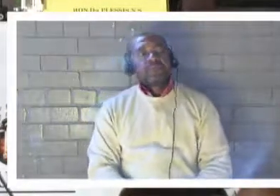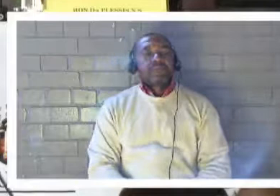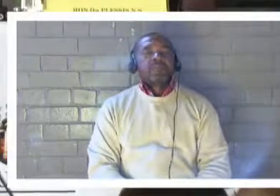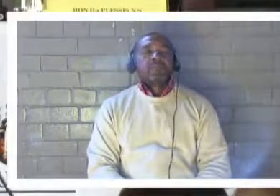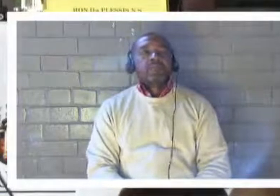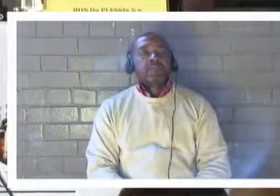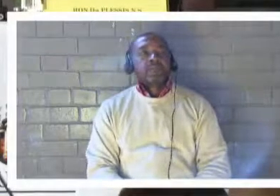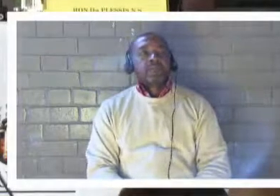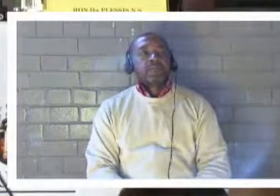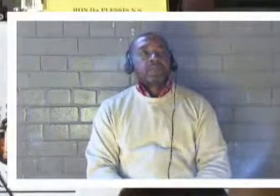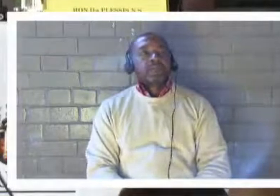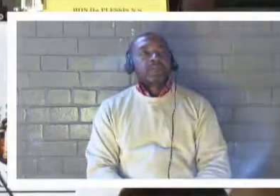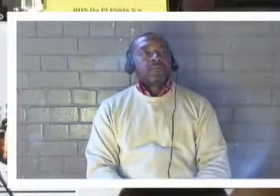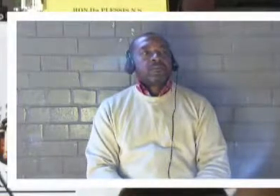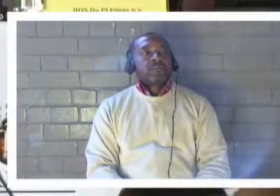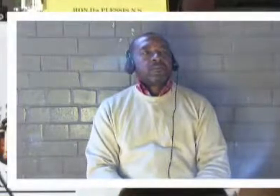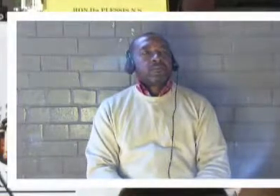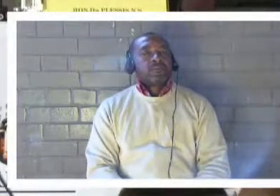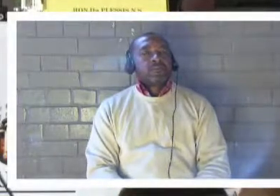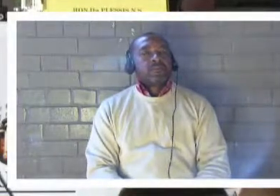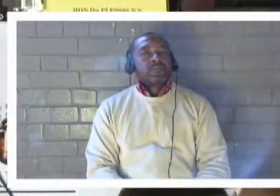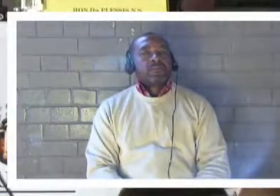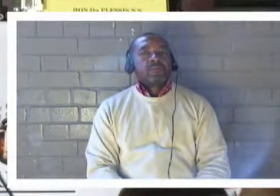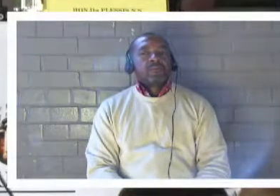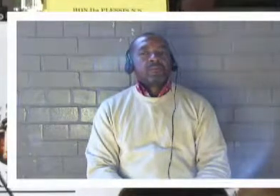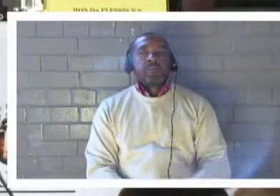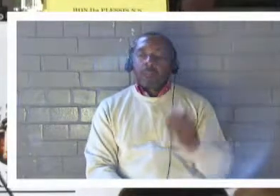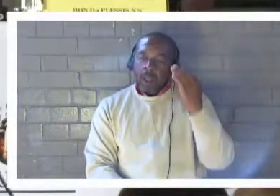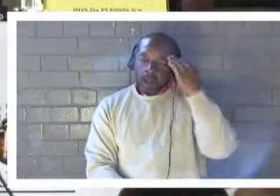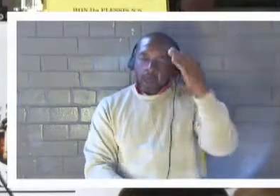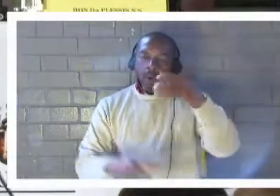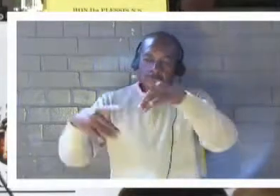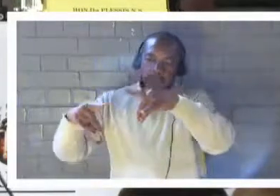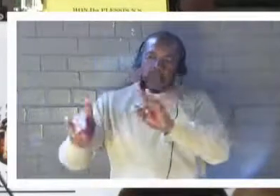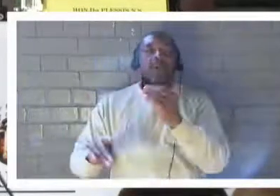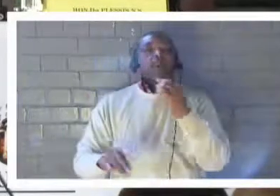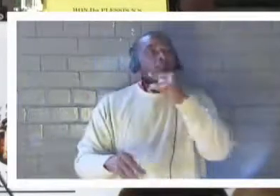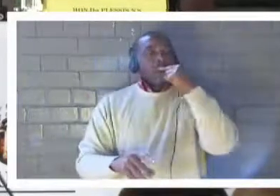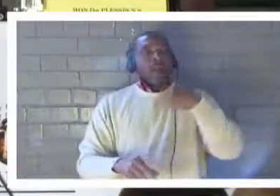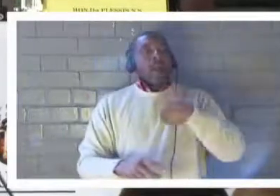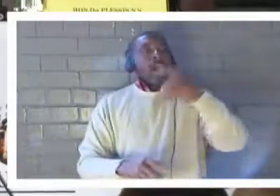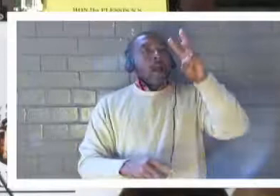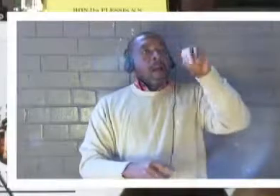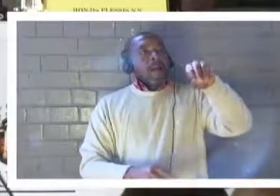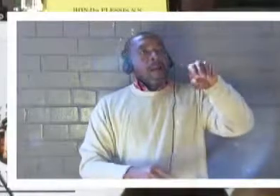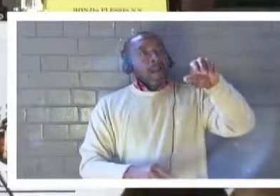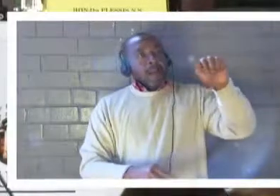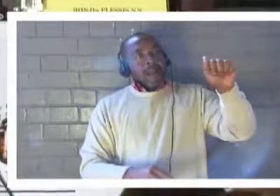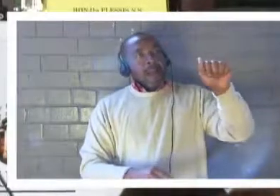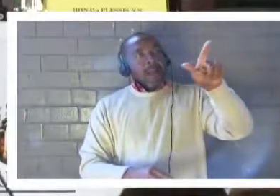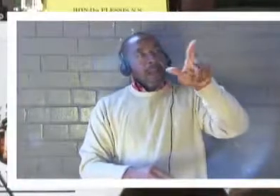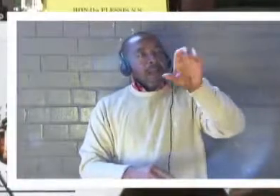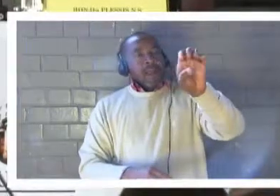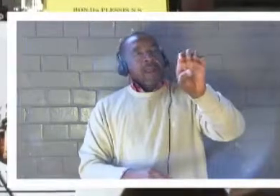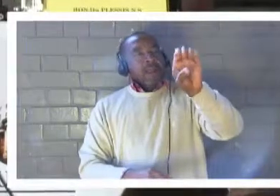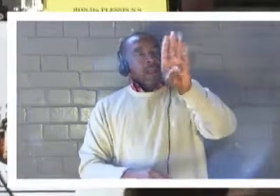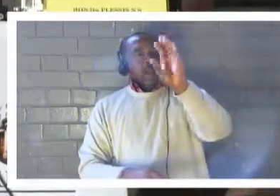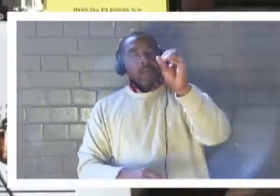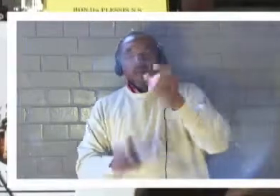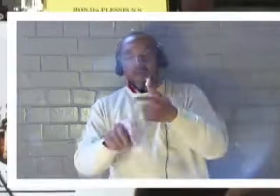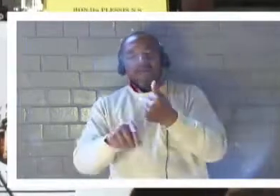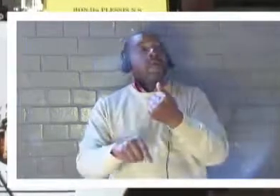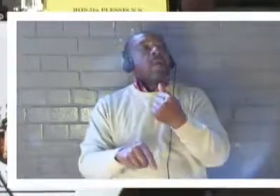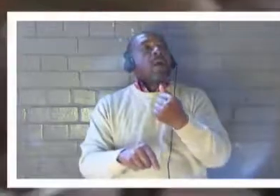three. Good morning, Chairperson. I am Ms. Malebo from the Oral and Dental Hospital in Pretoria.